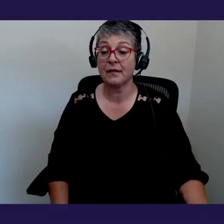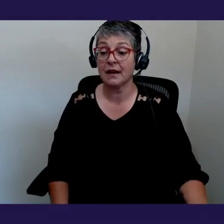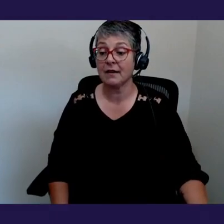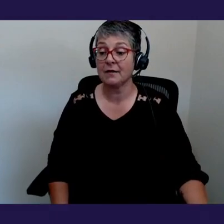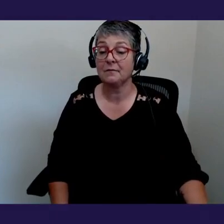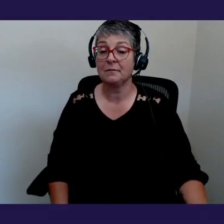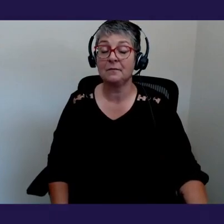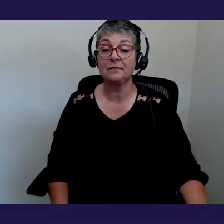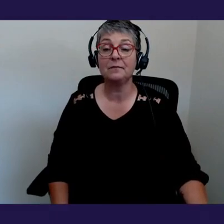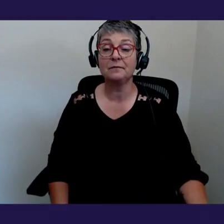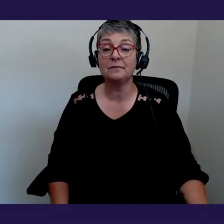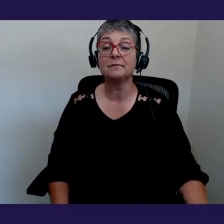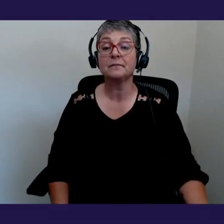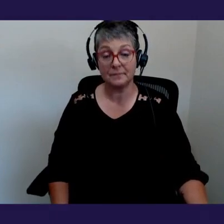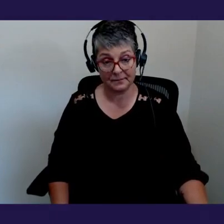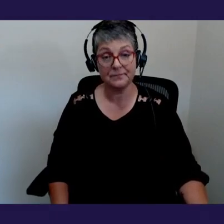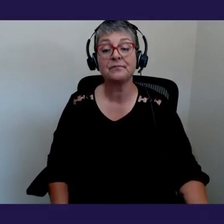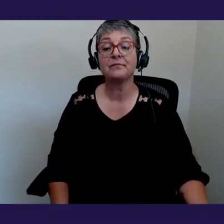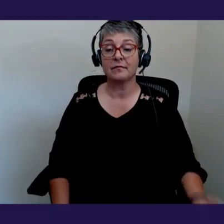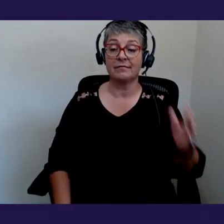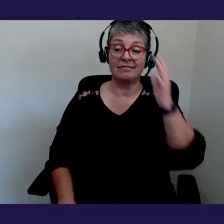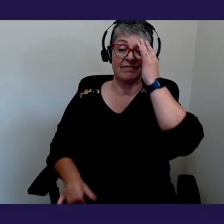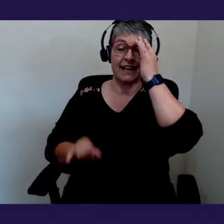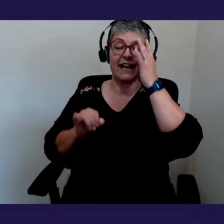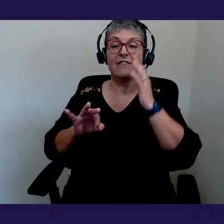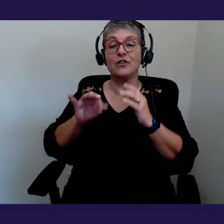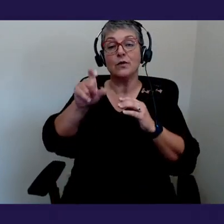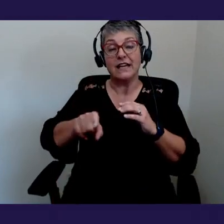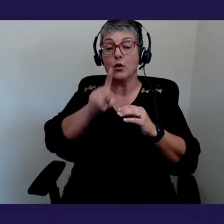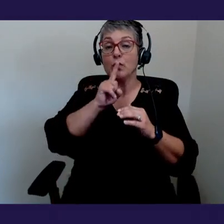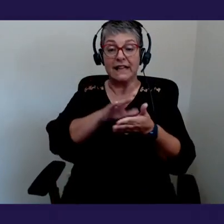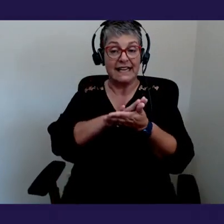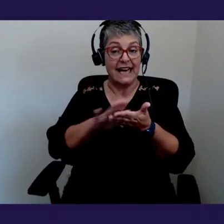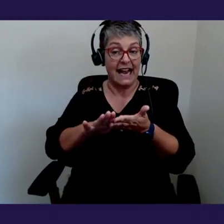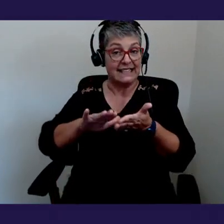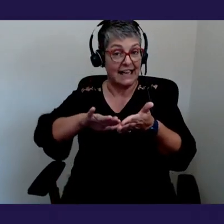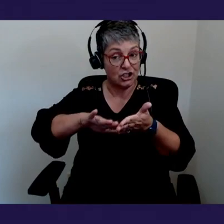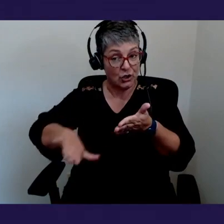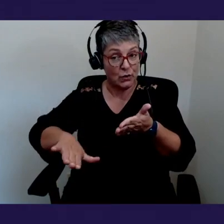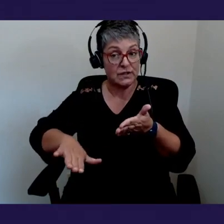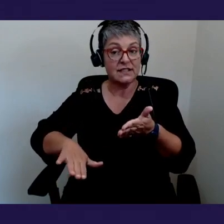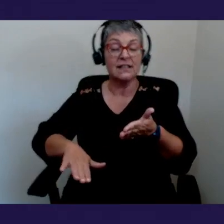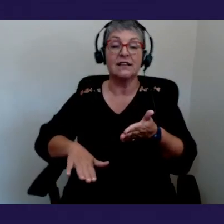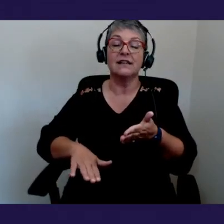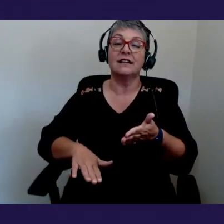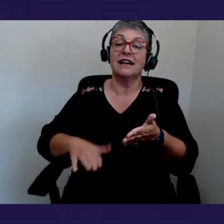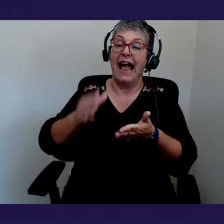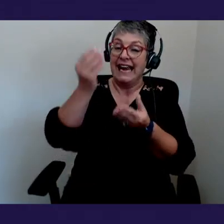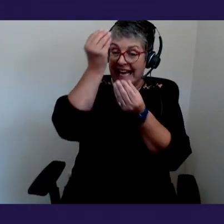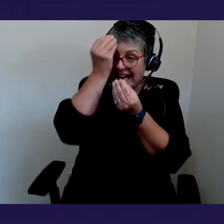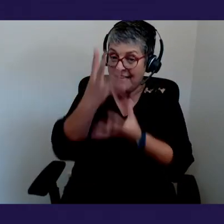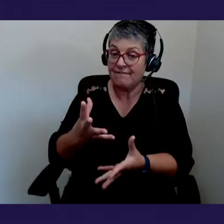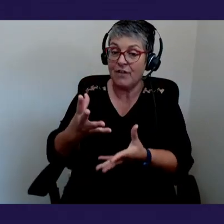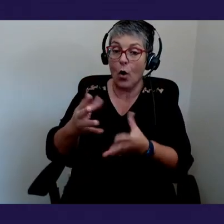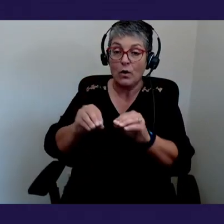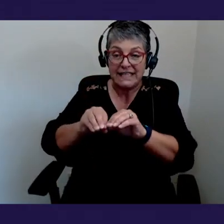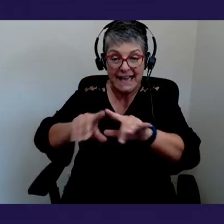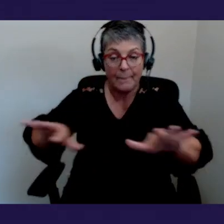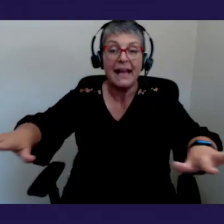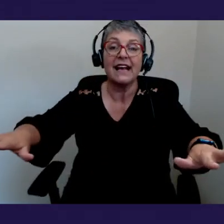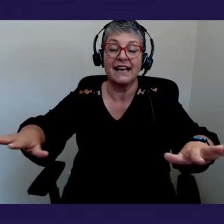I think if you really need a nice excuse, we have to remember that at the end of the day, an infodemic is about an overload of